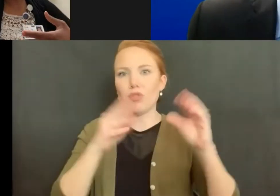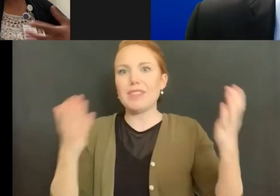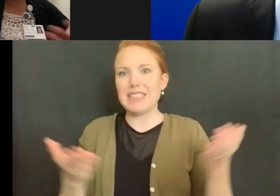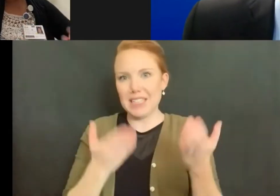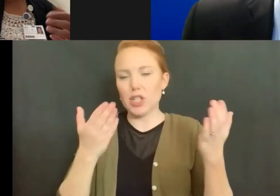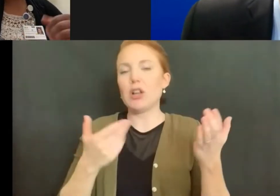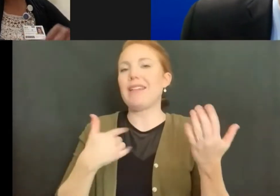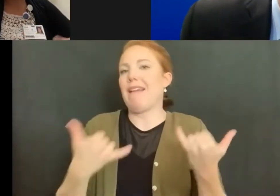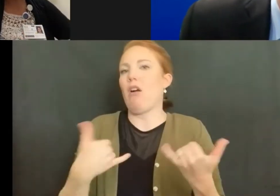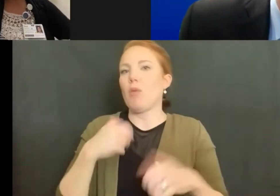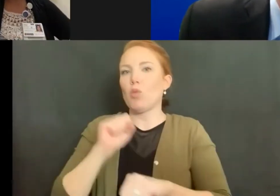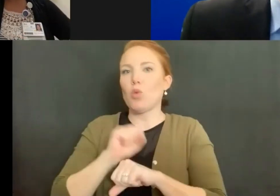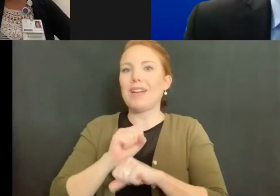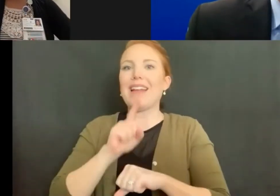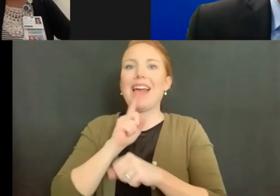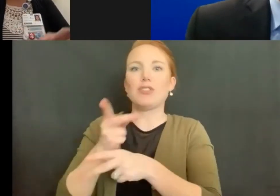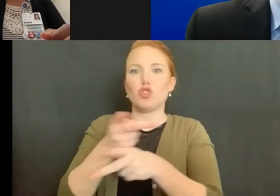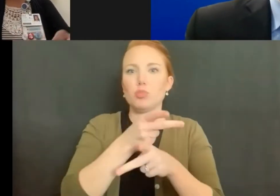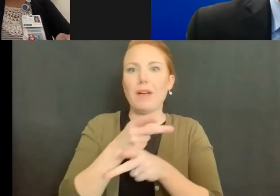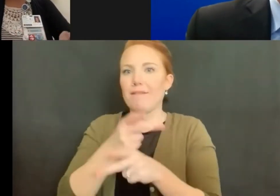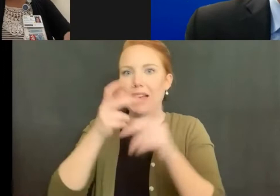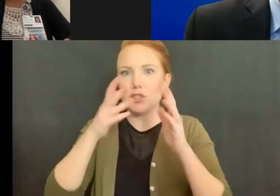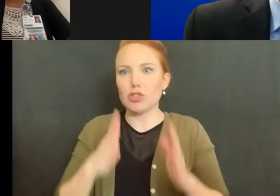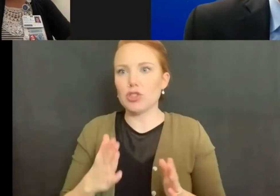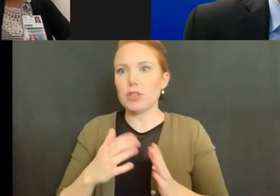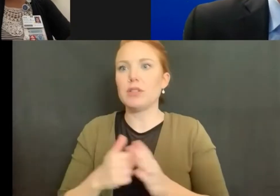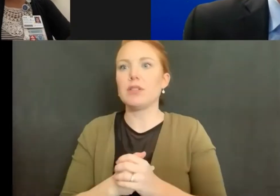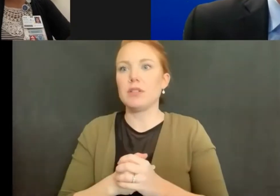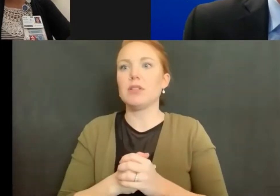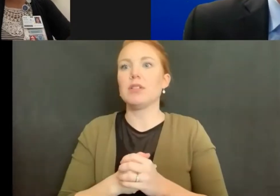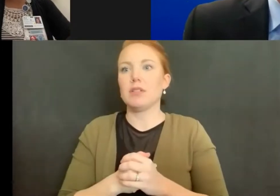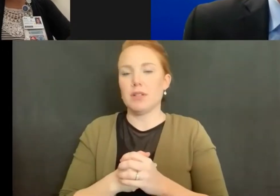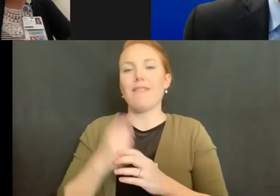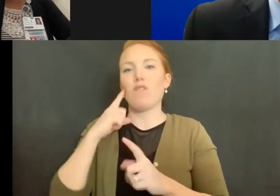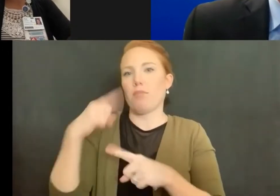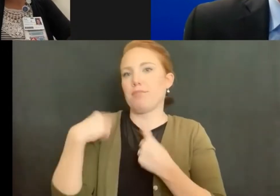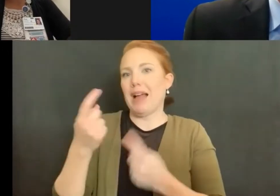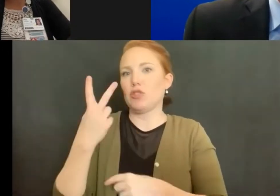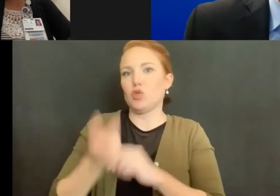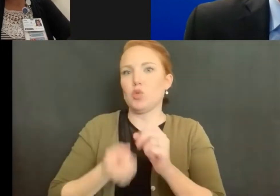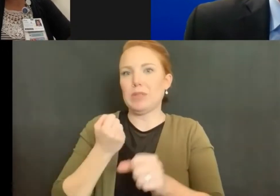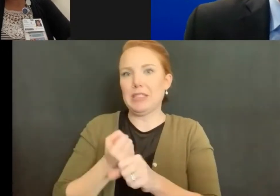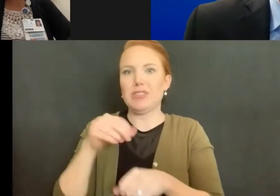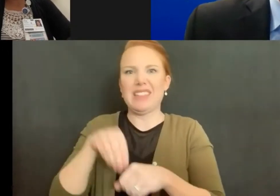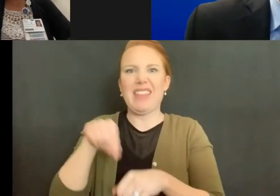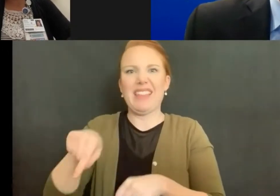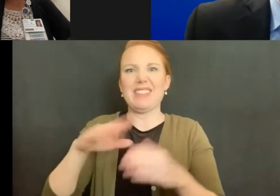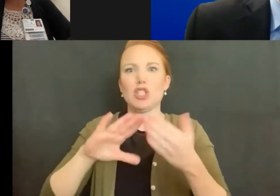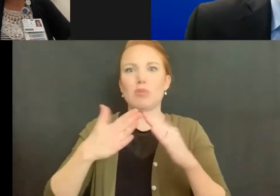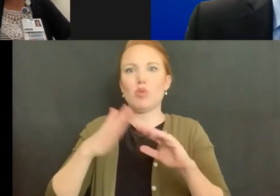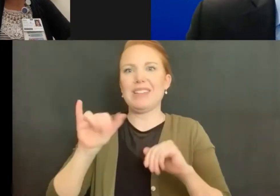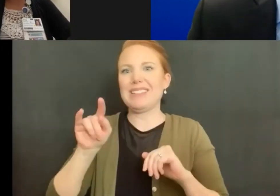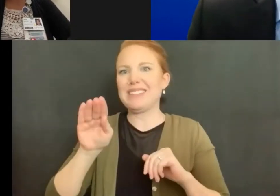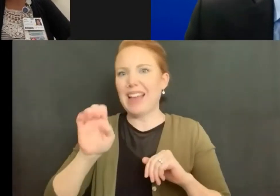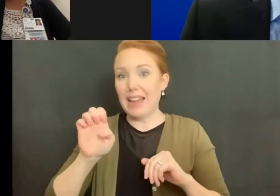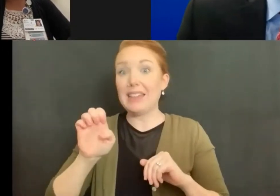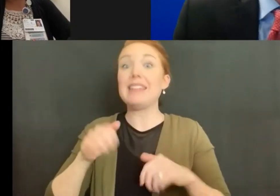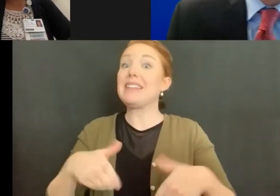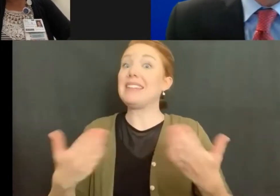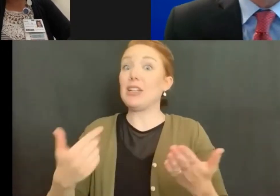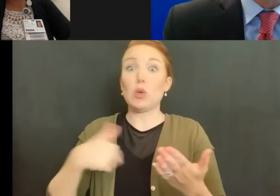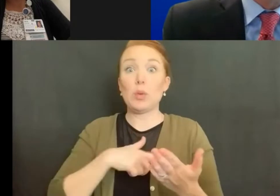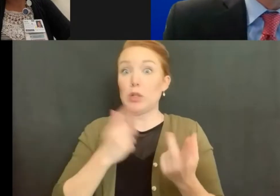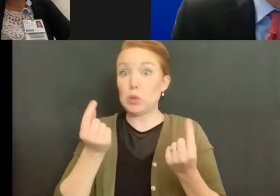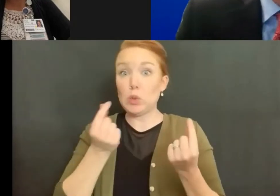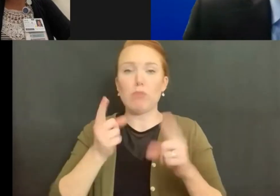as a supervisor from last 2 years in this community sites. Over here, we perform a